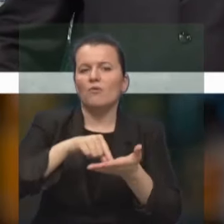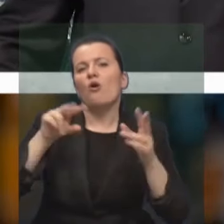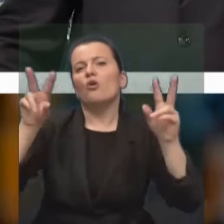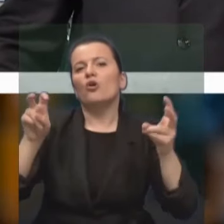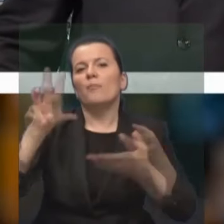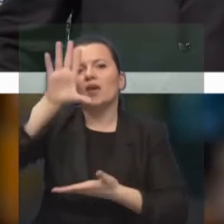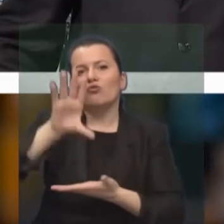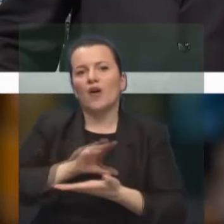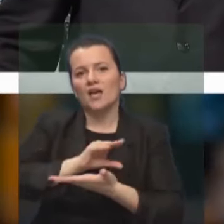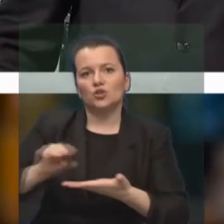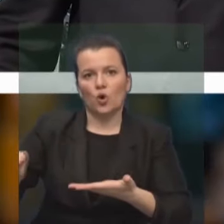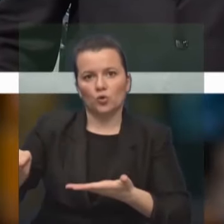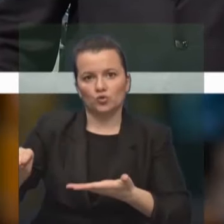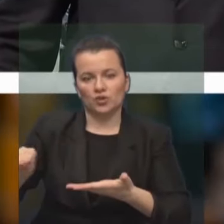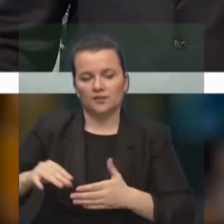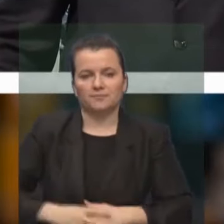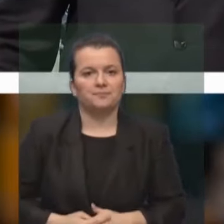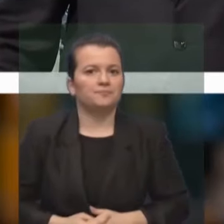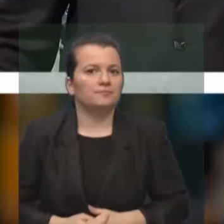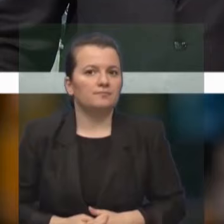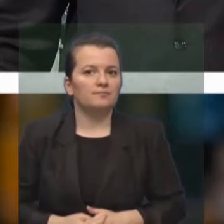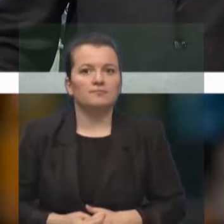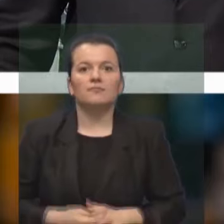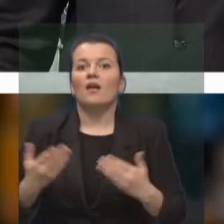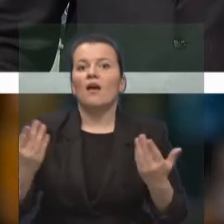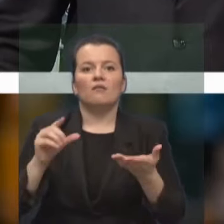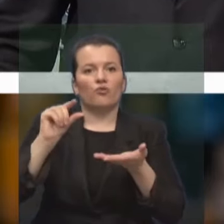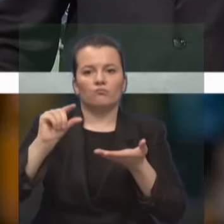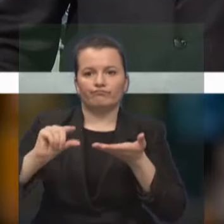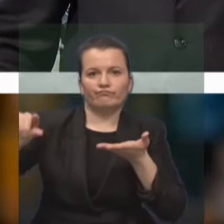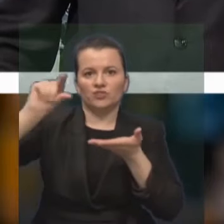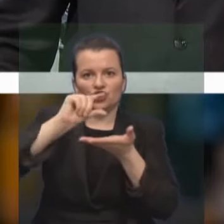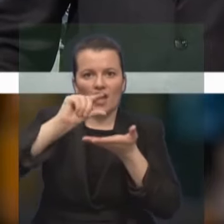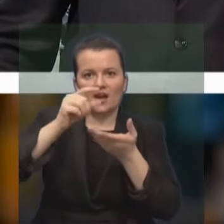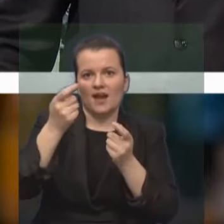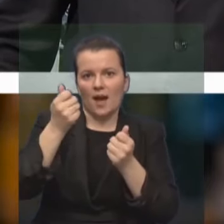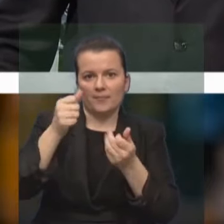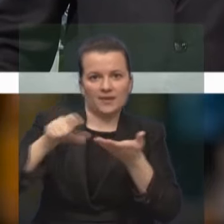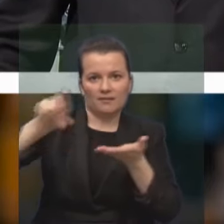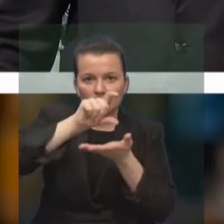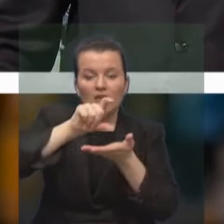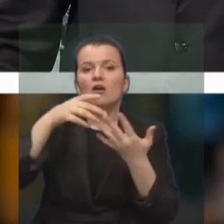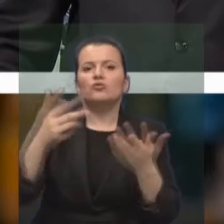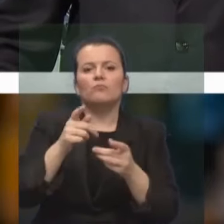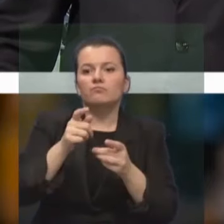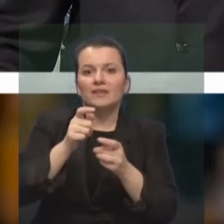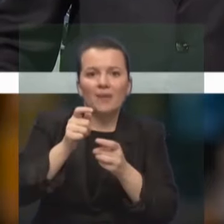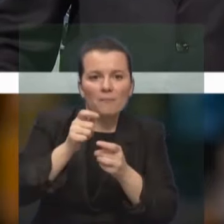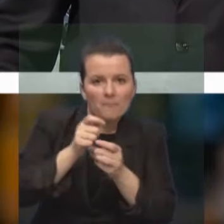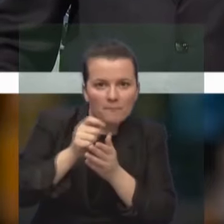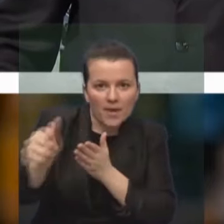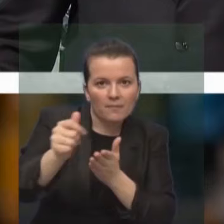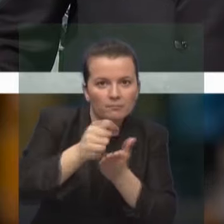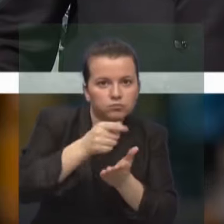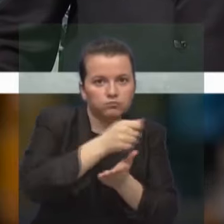to affect your share capital. These transactions are subject to the conditions provided